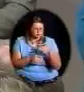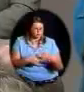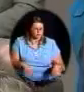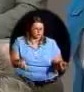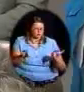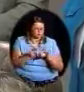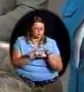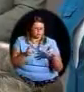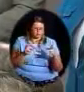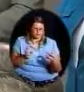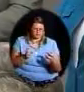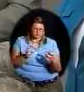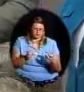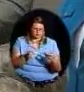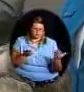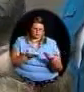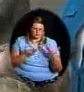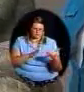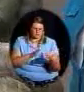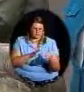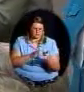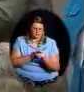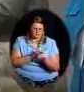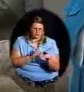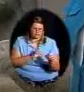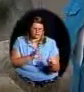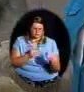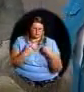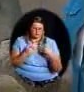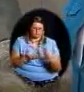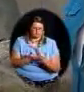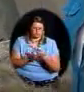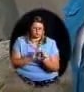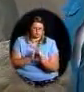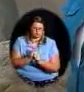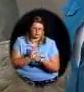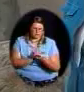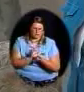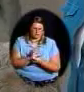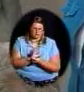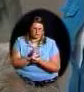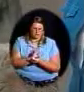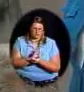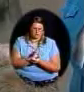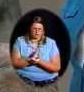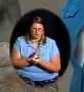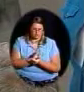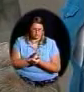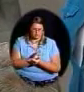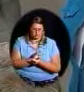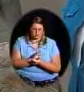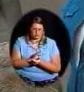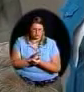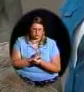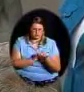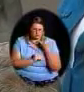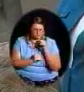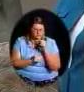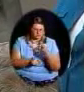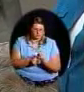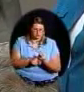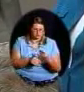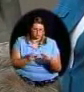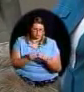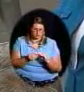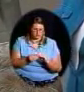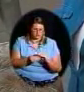to the point that in the state of Kansas there is a new state law. Dr. George, I might, if I'm not articulating the number correct, it is